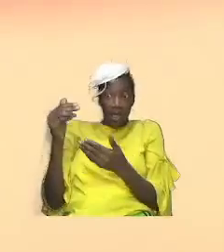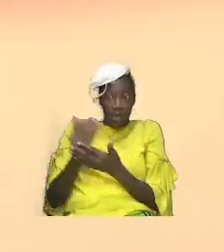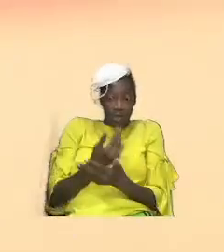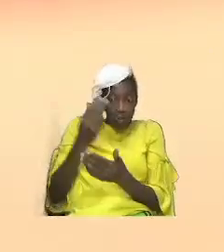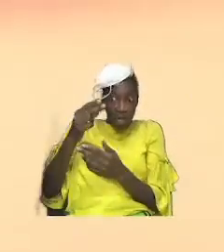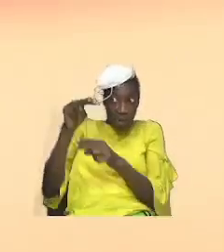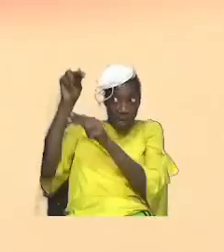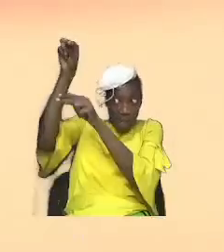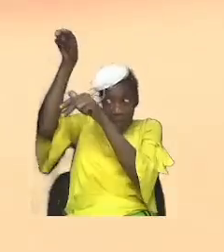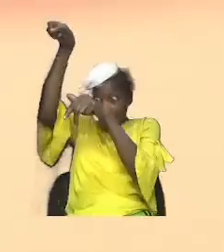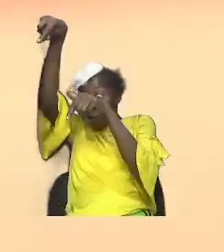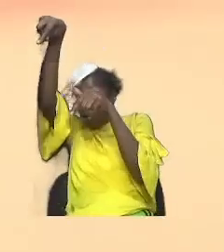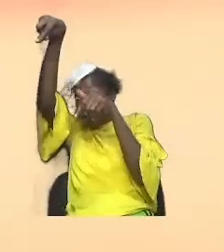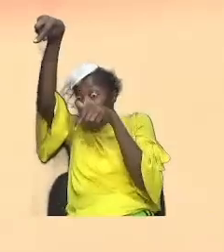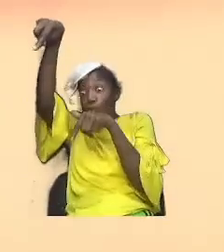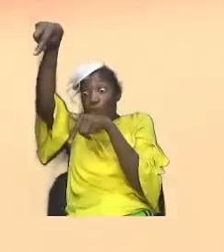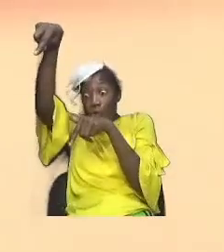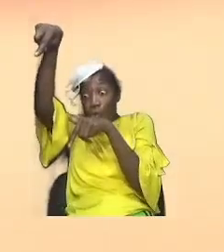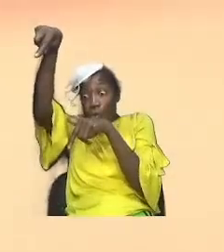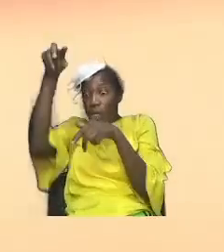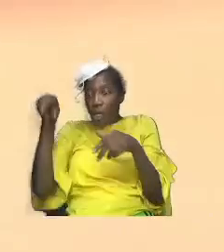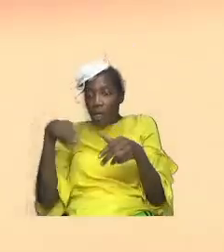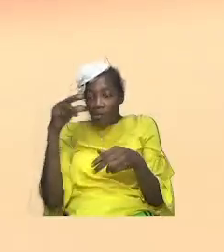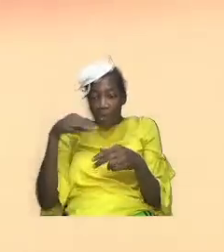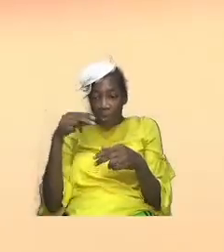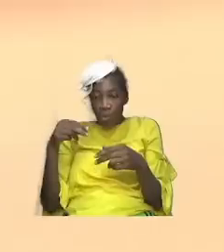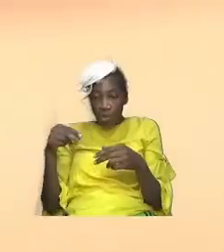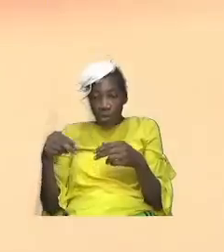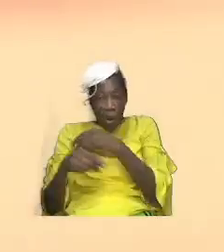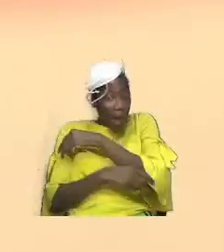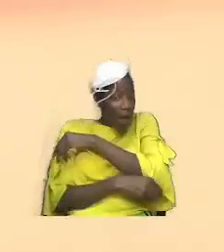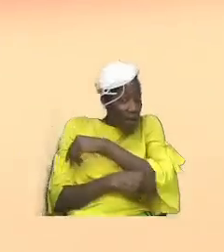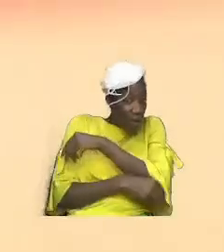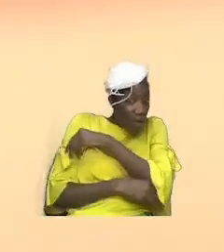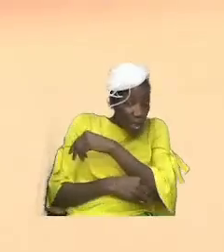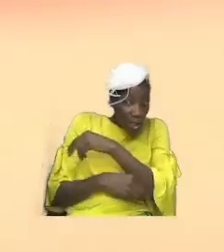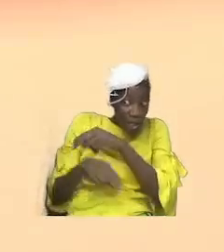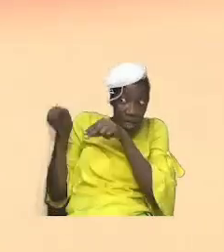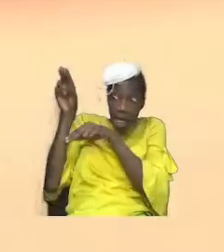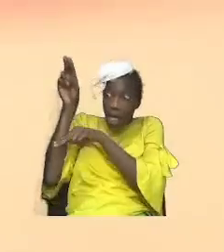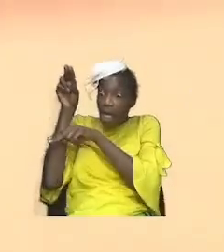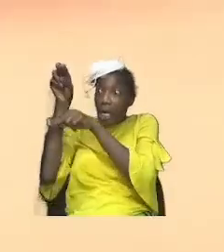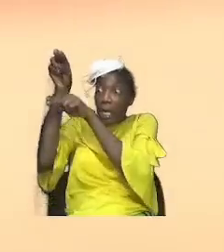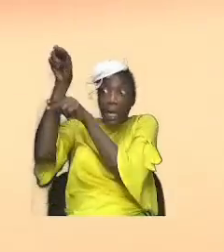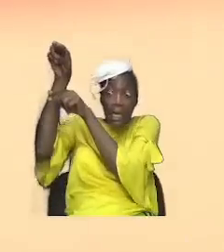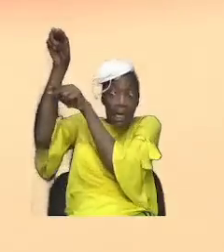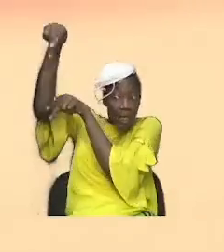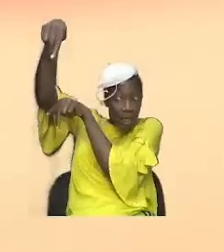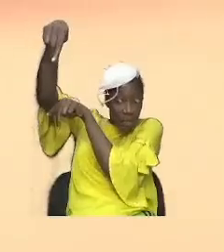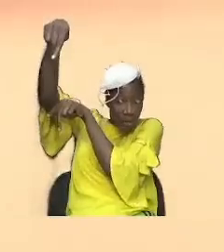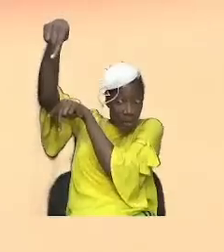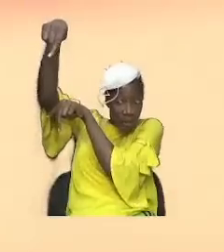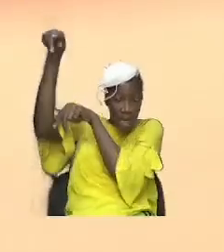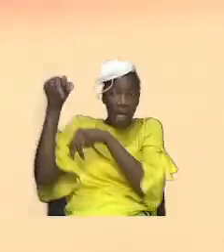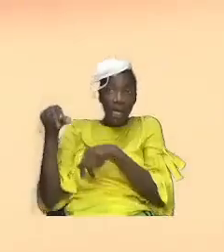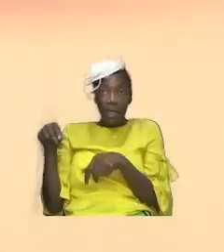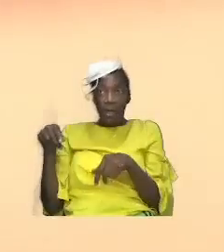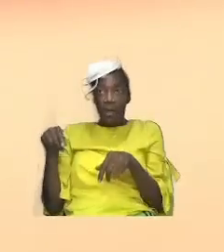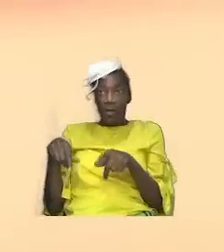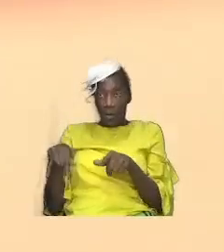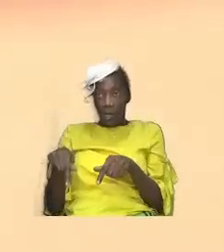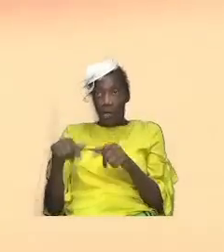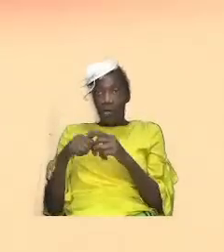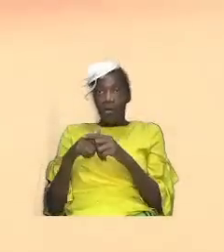steep down. So you know you have to use some serious kind of foundation because you're on a hillside going down. So solid foundation. And